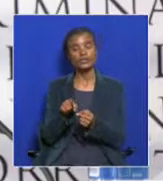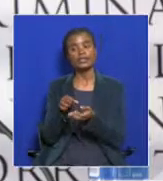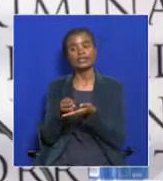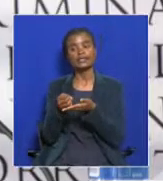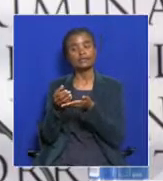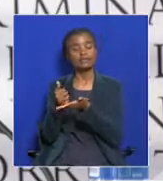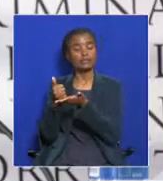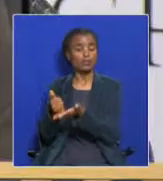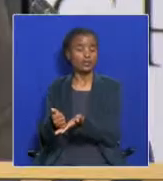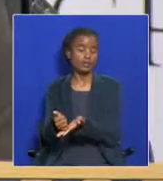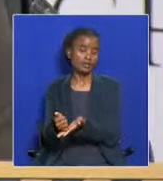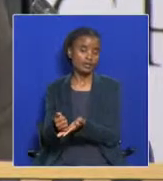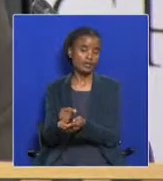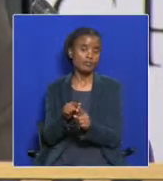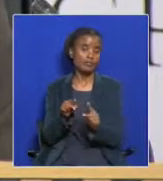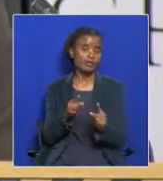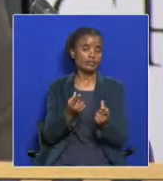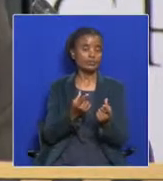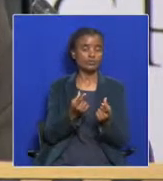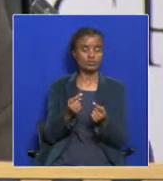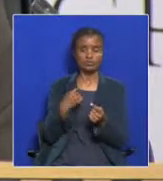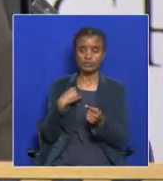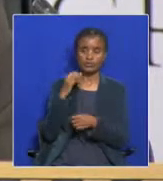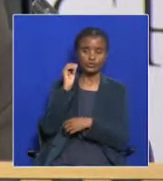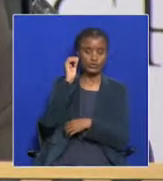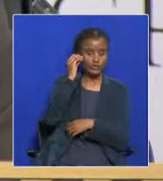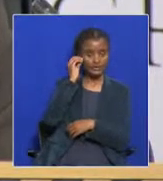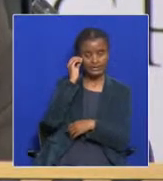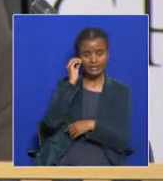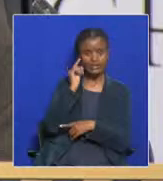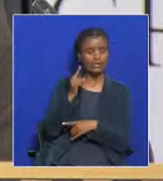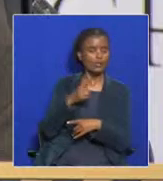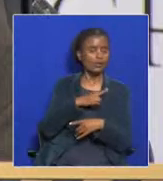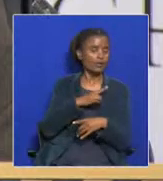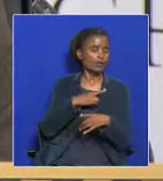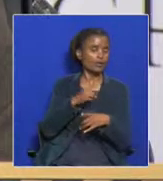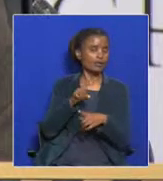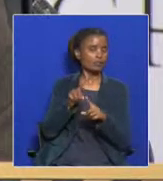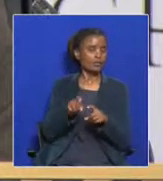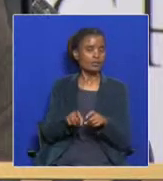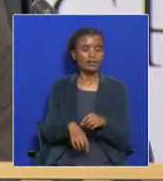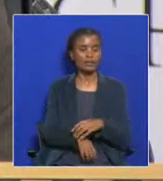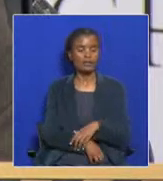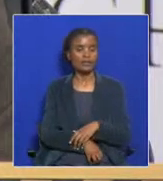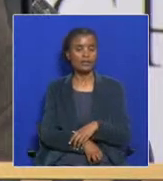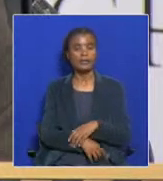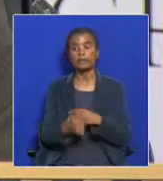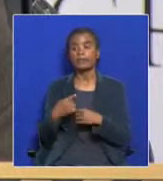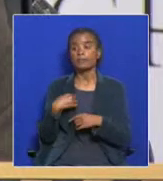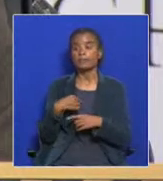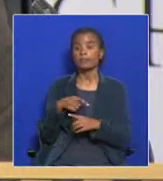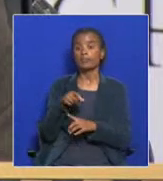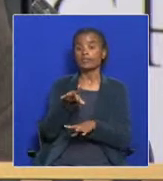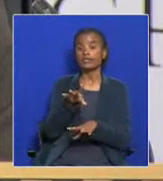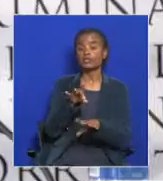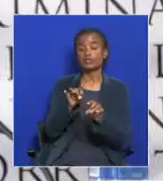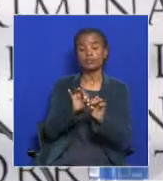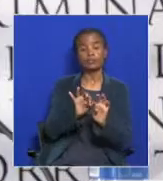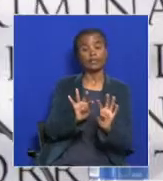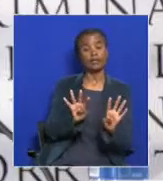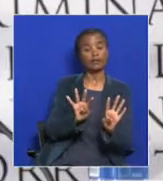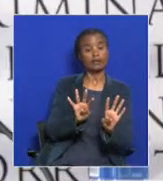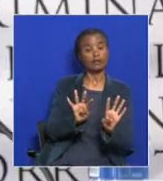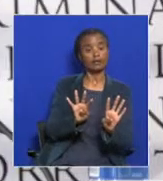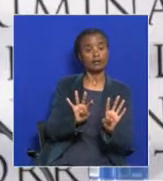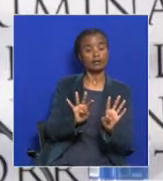don't even interest Yes, yourself we to find buried out there, why? It's improper to now find out from a selection panel. It's not done.